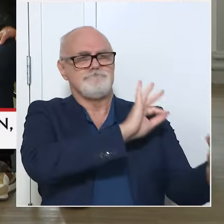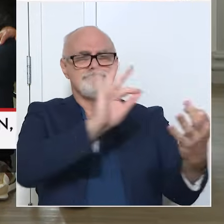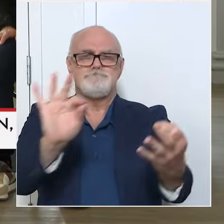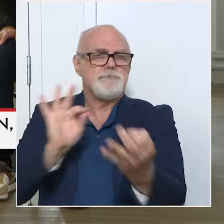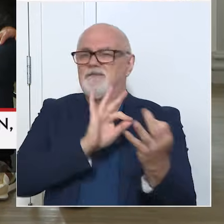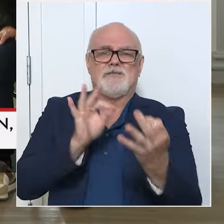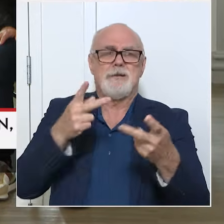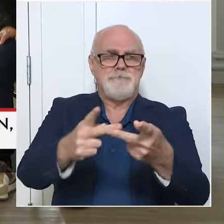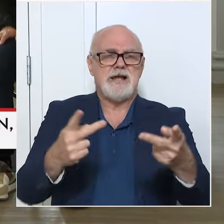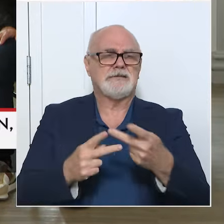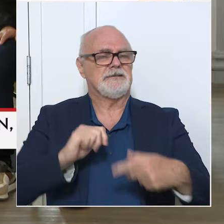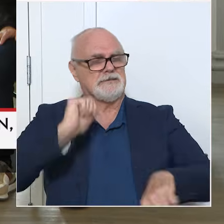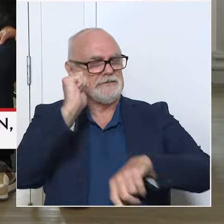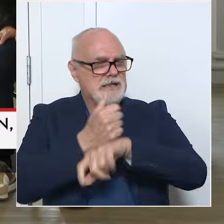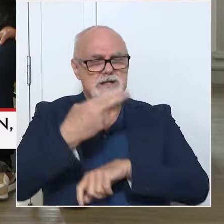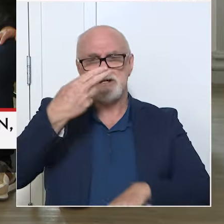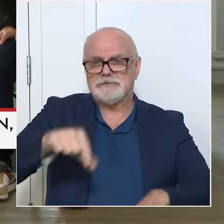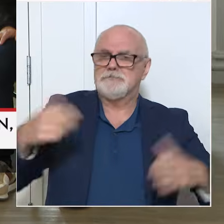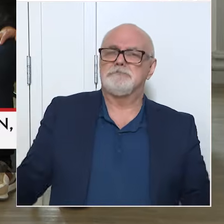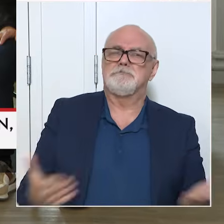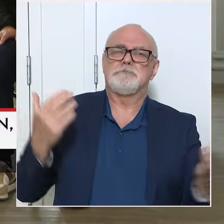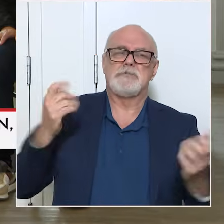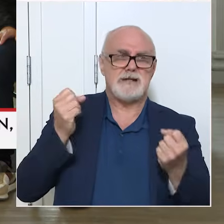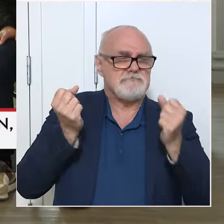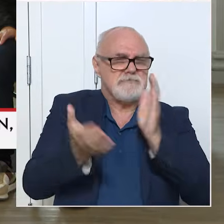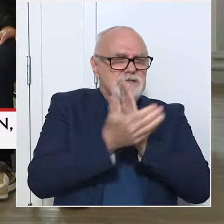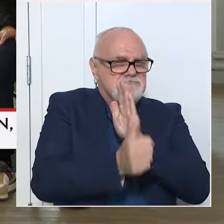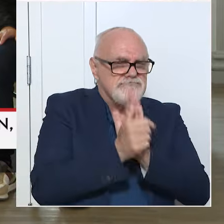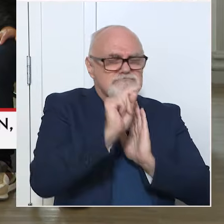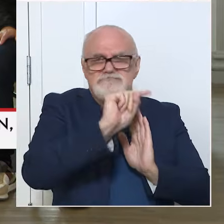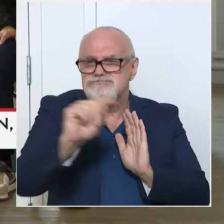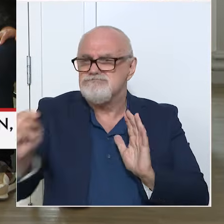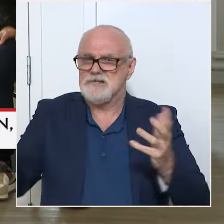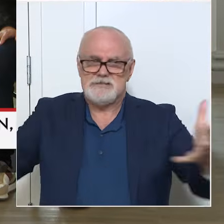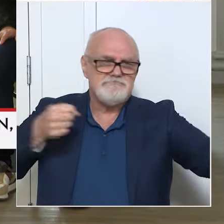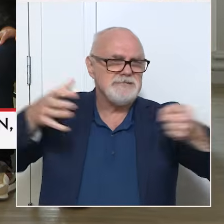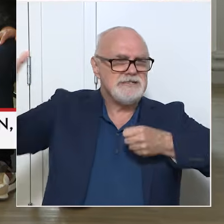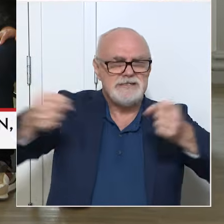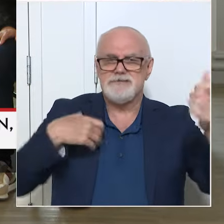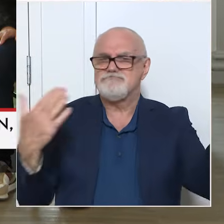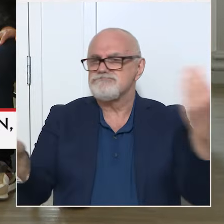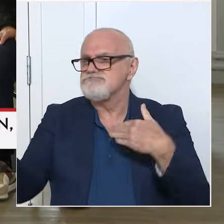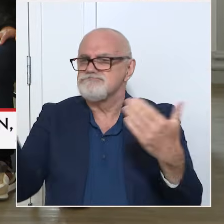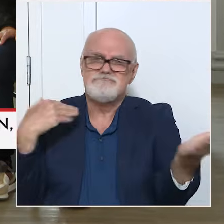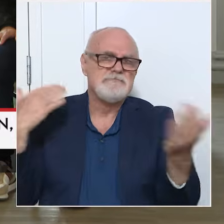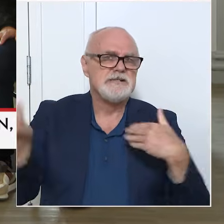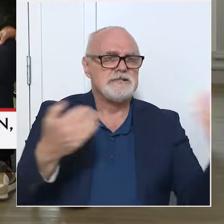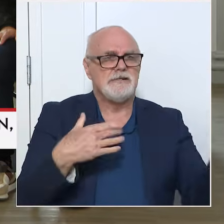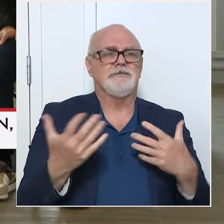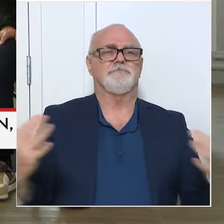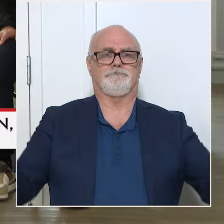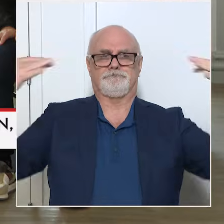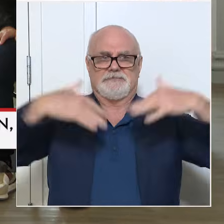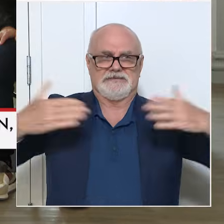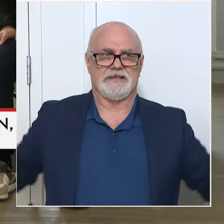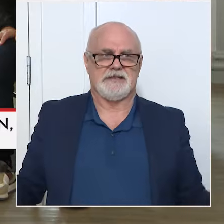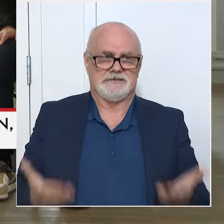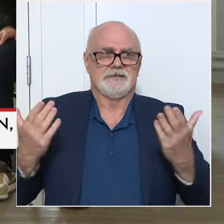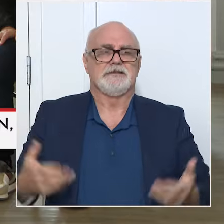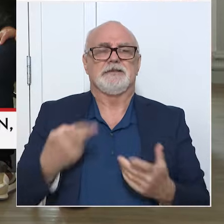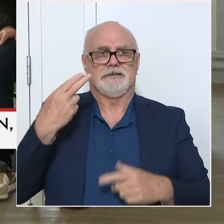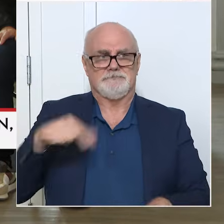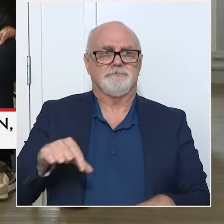the incredible pool of talent that resides, I think, in the nation's 20 largest metropolitan areas. DC is